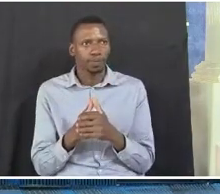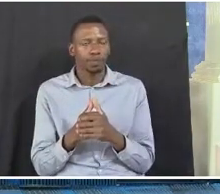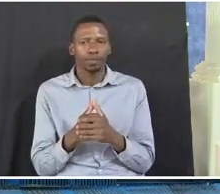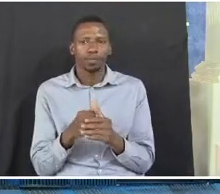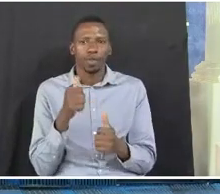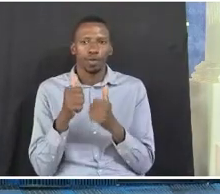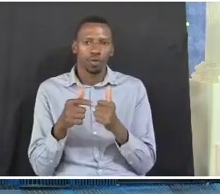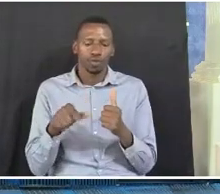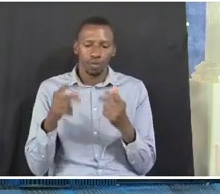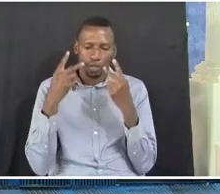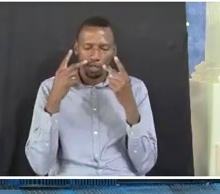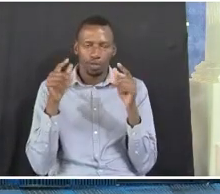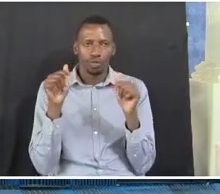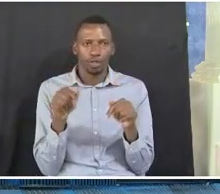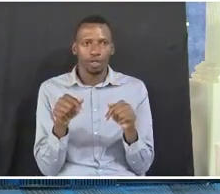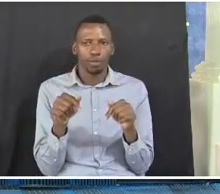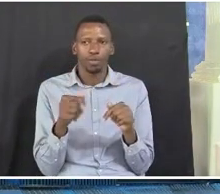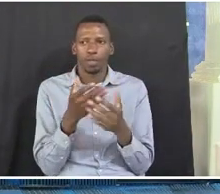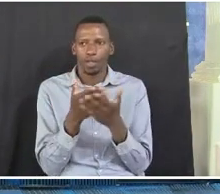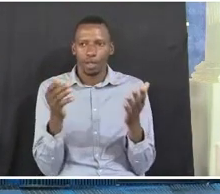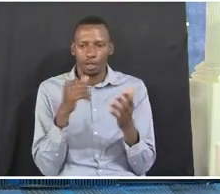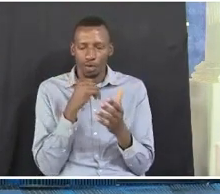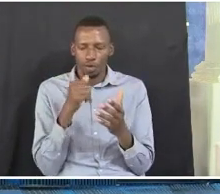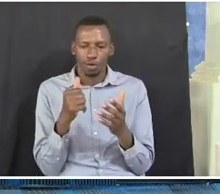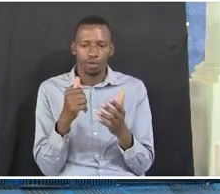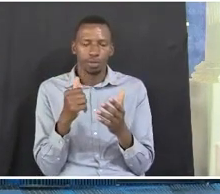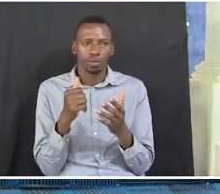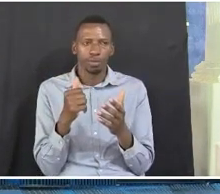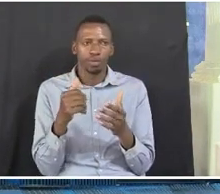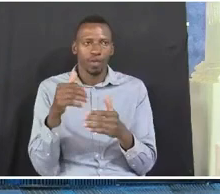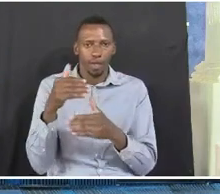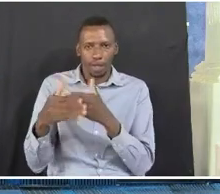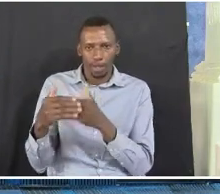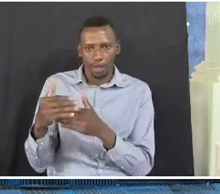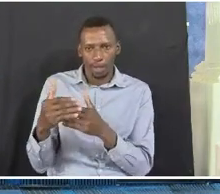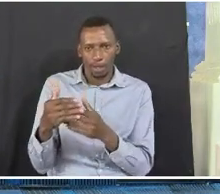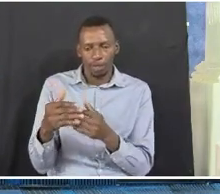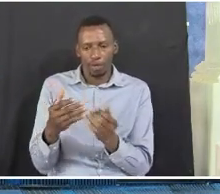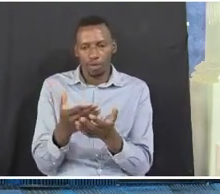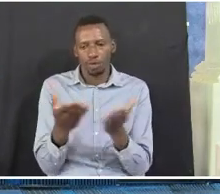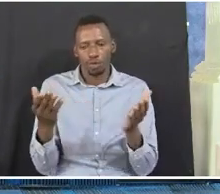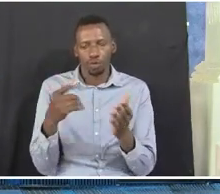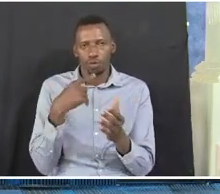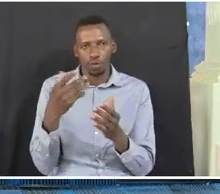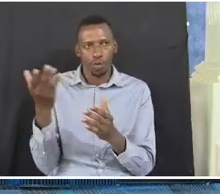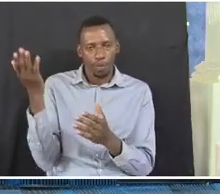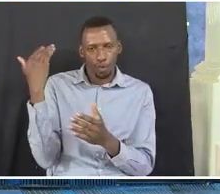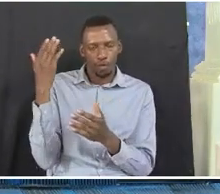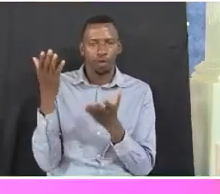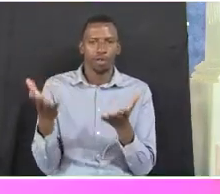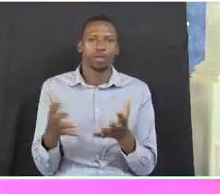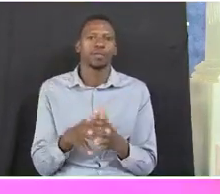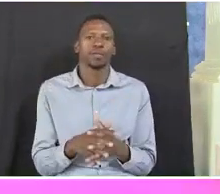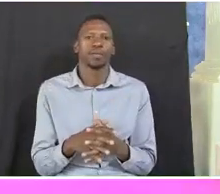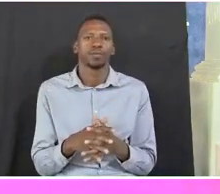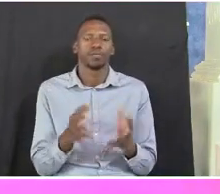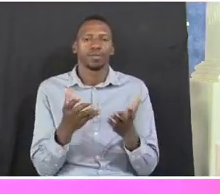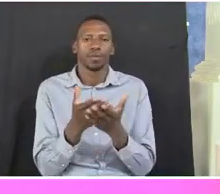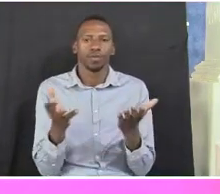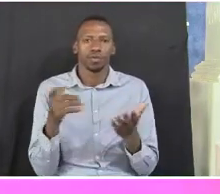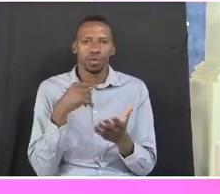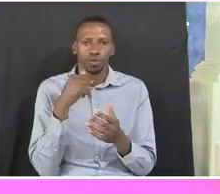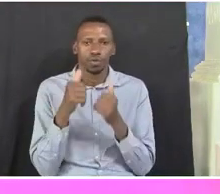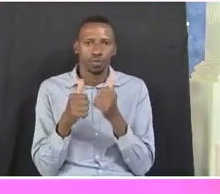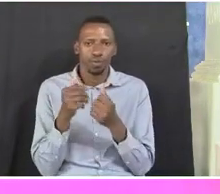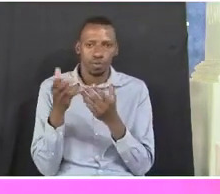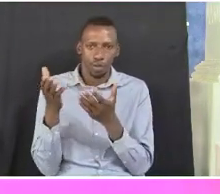The ones you see today are not even near those ones who were there. So those ones which